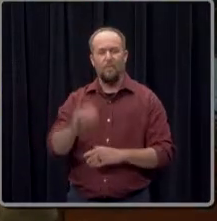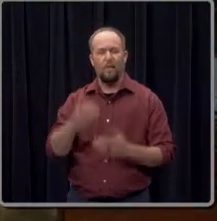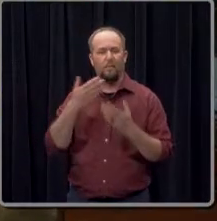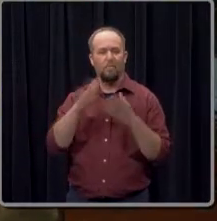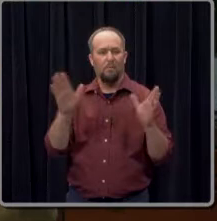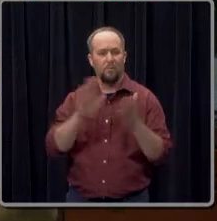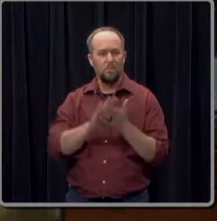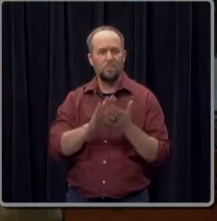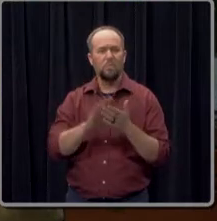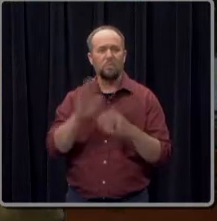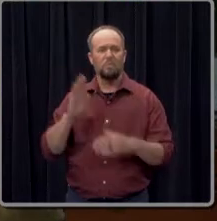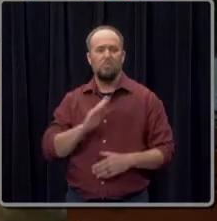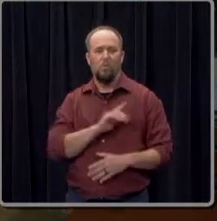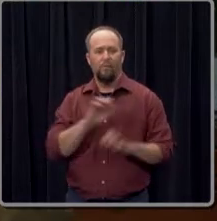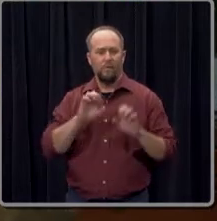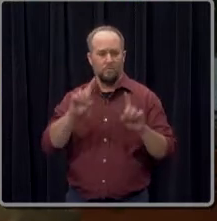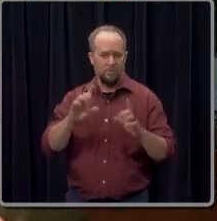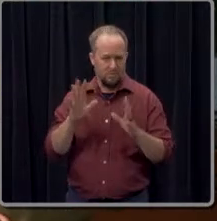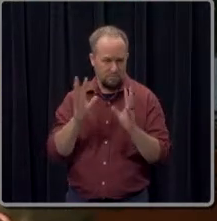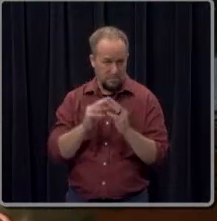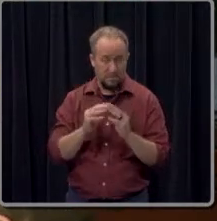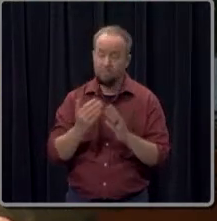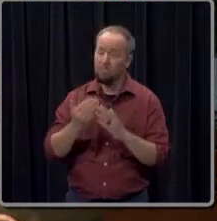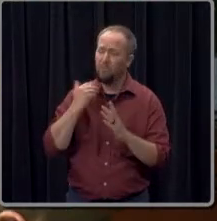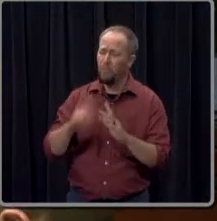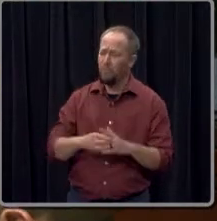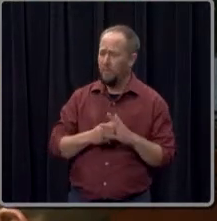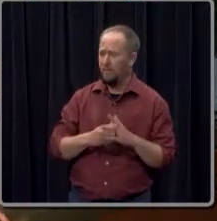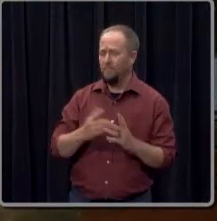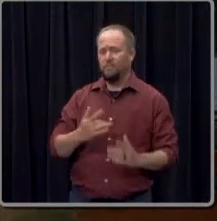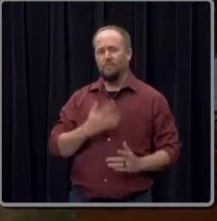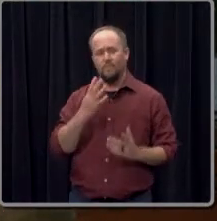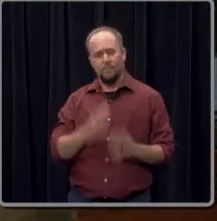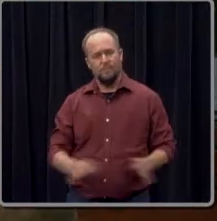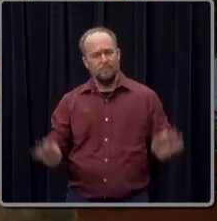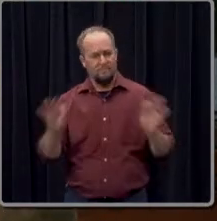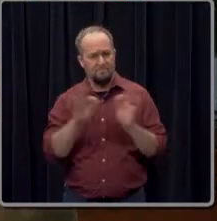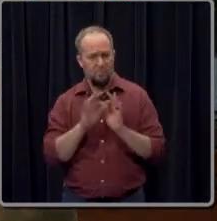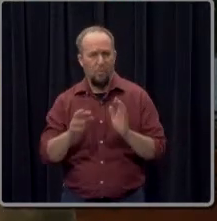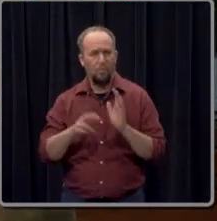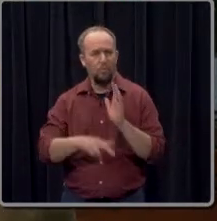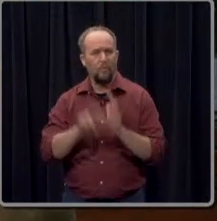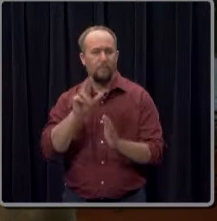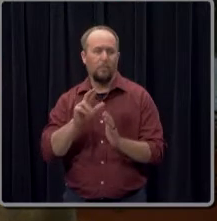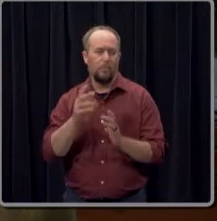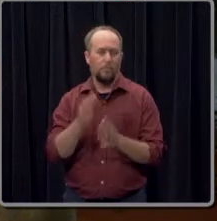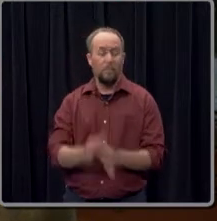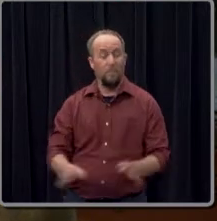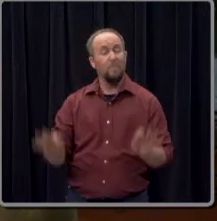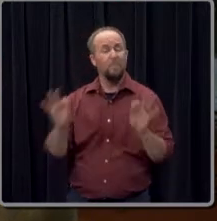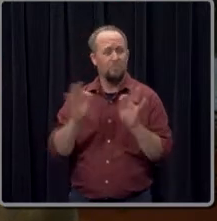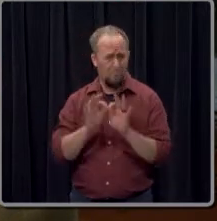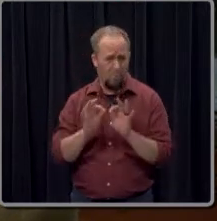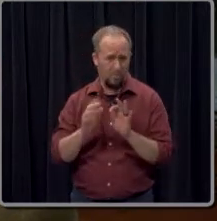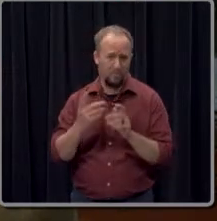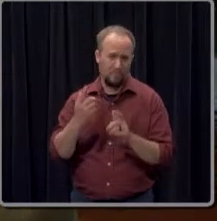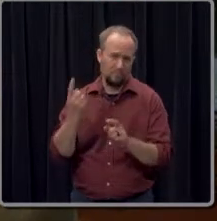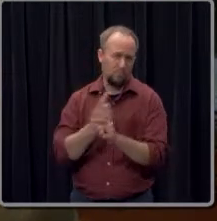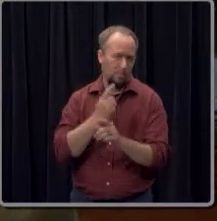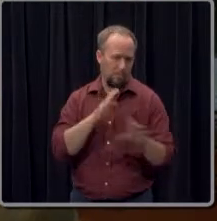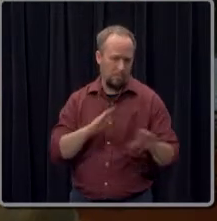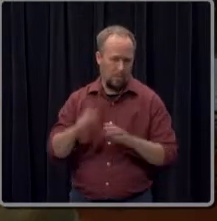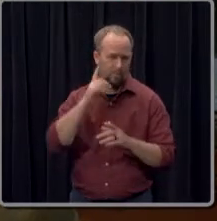Board of Education meeting. Before we begin, we feel it is important that we review the importance of conducting a productive and orderly